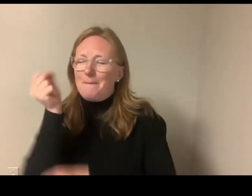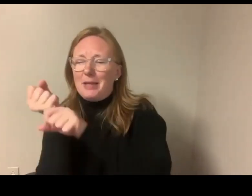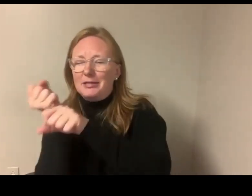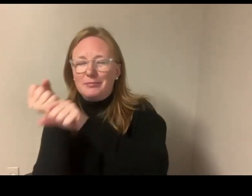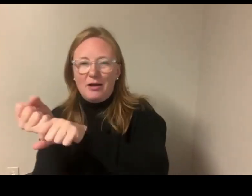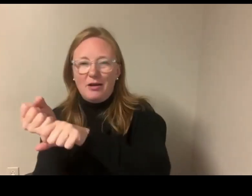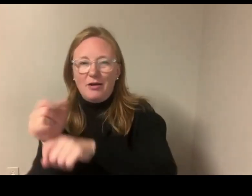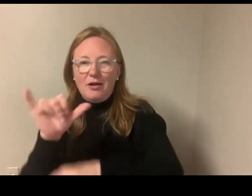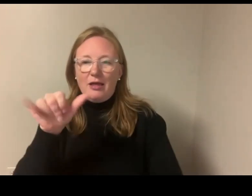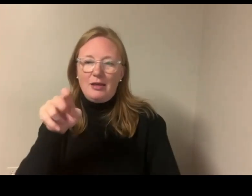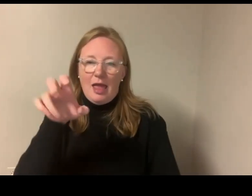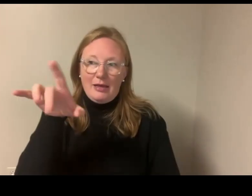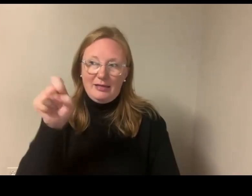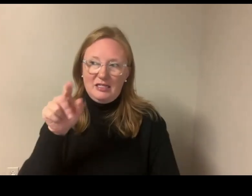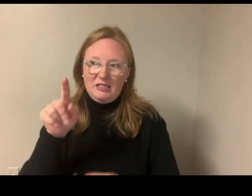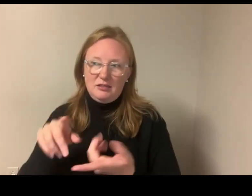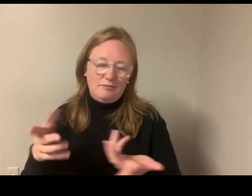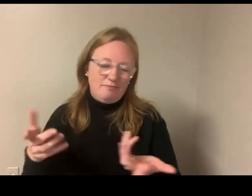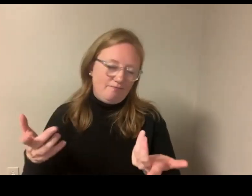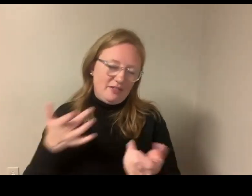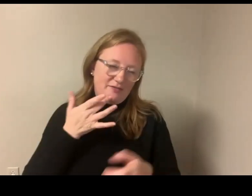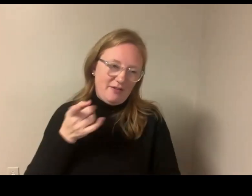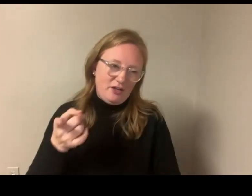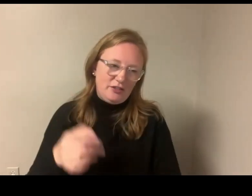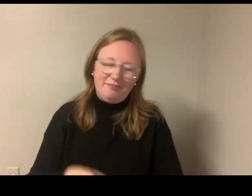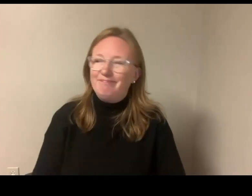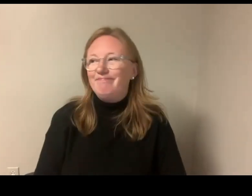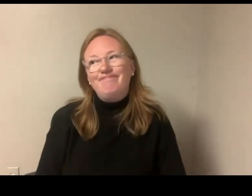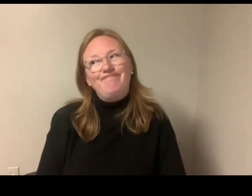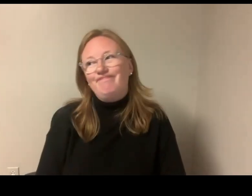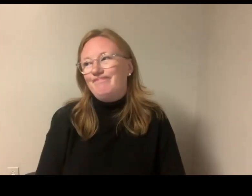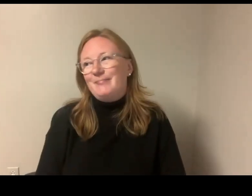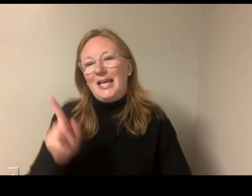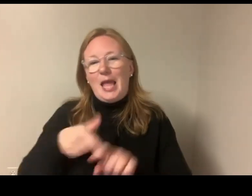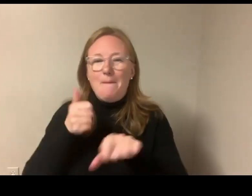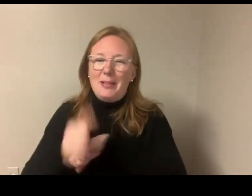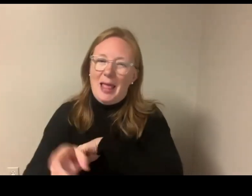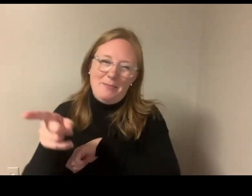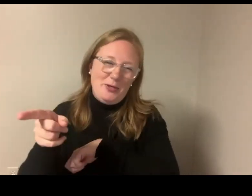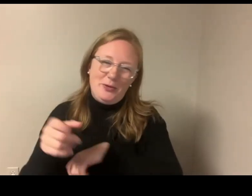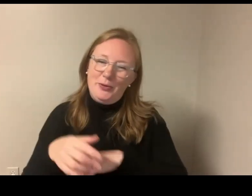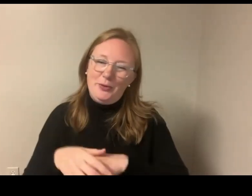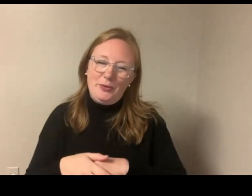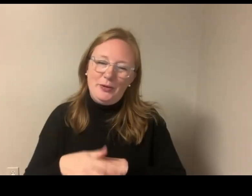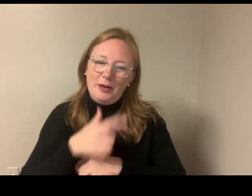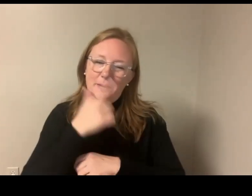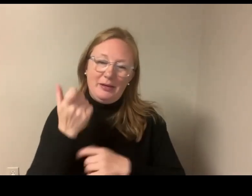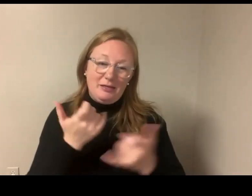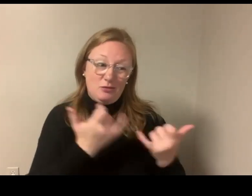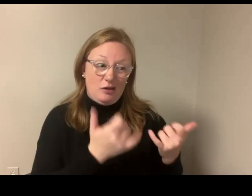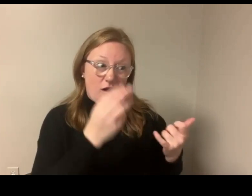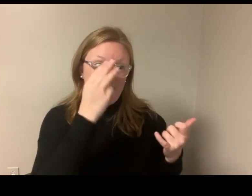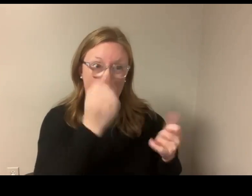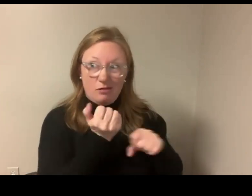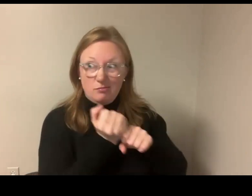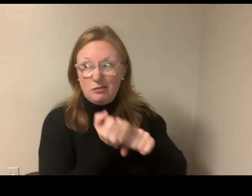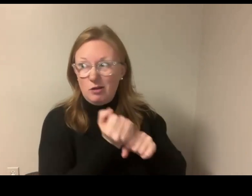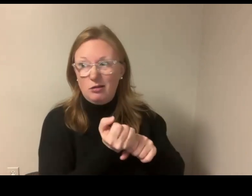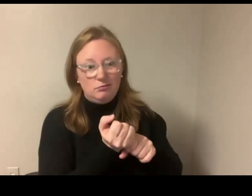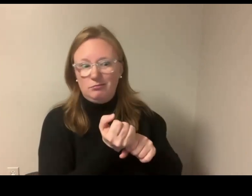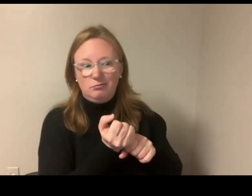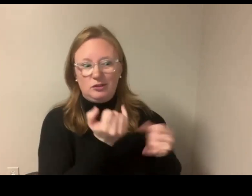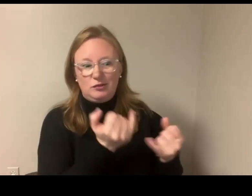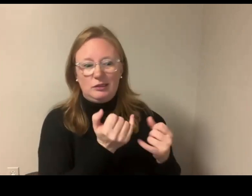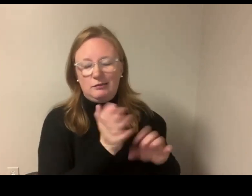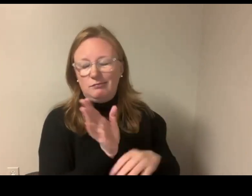He is a Yankees fan, though, which I really can't blame him for that, given the state of Pirates baseball right